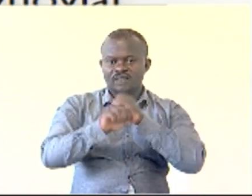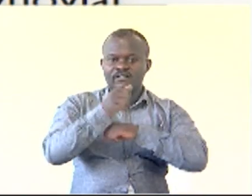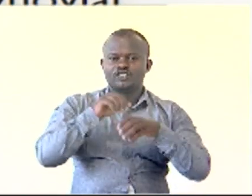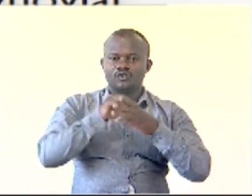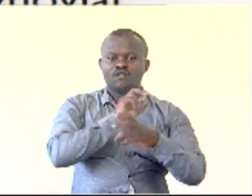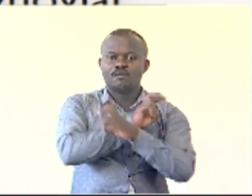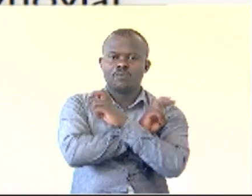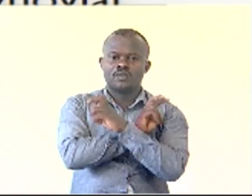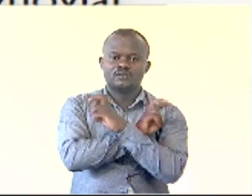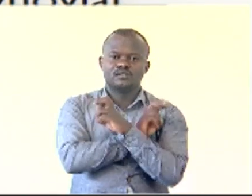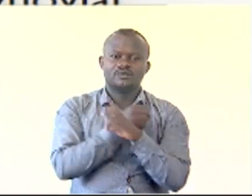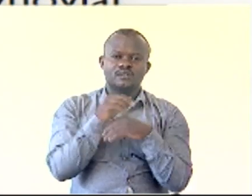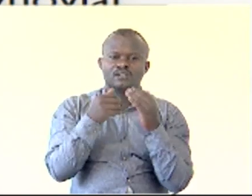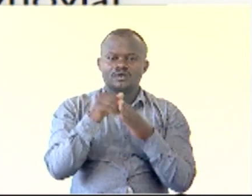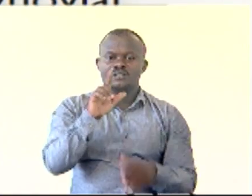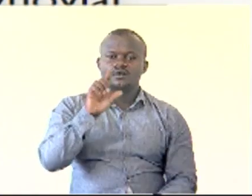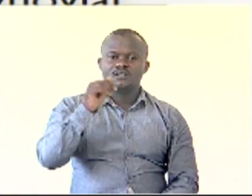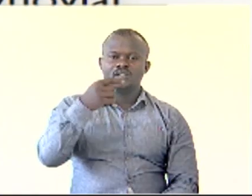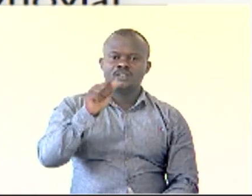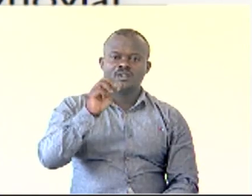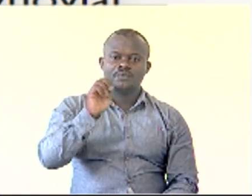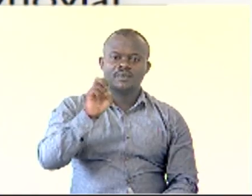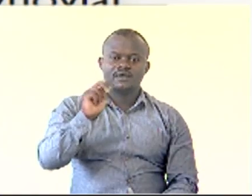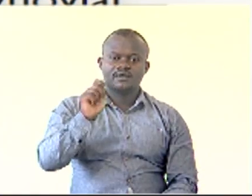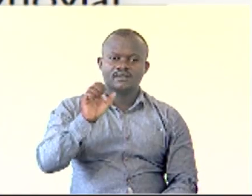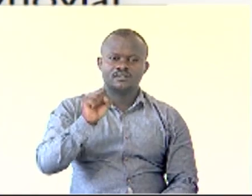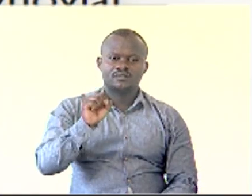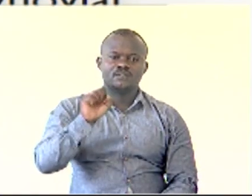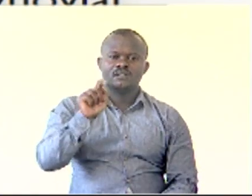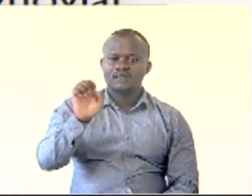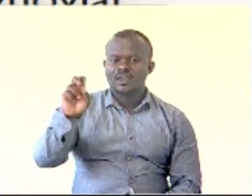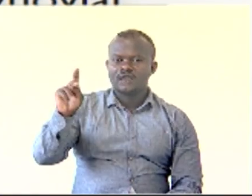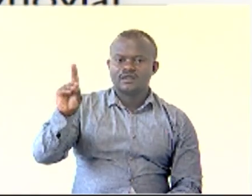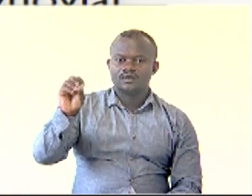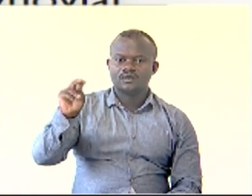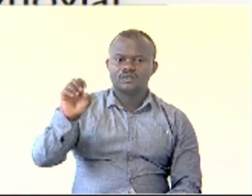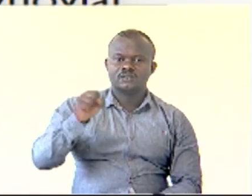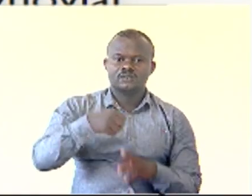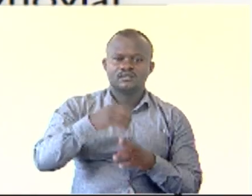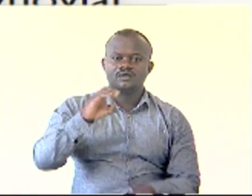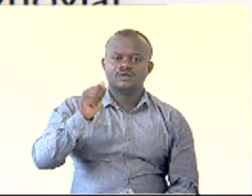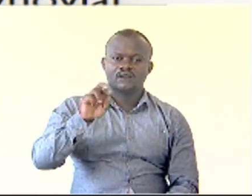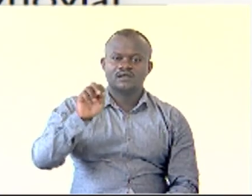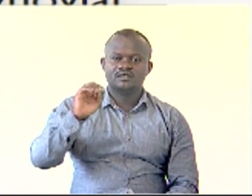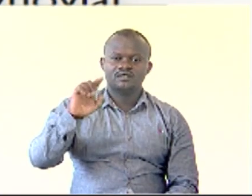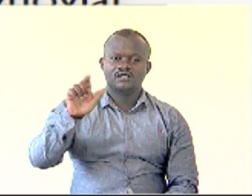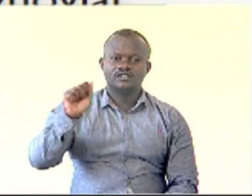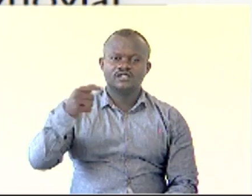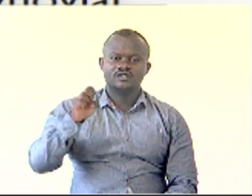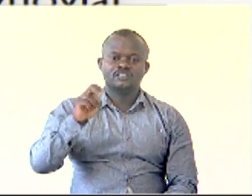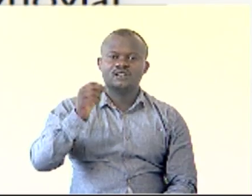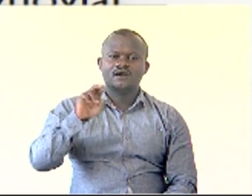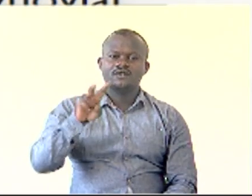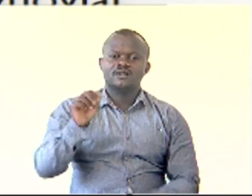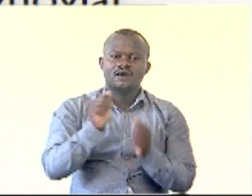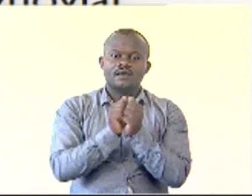bones. I will talk about ligaments, tendons, cartilages, nerves, and even synovial